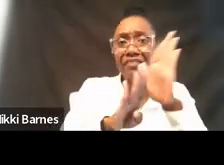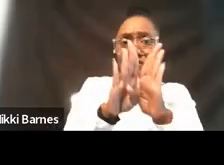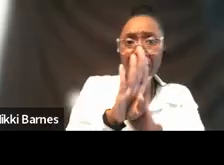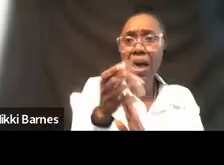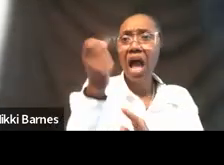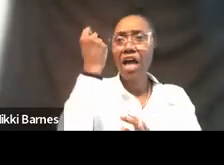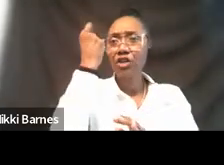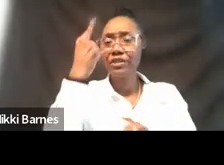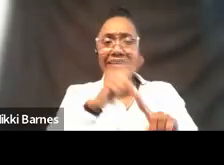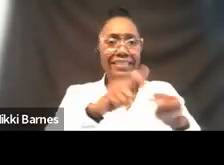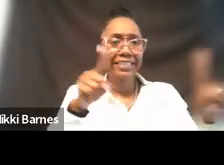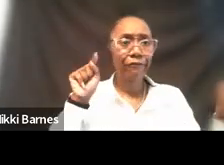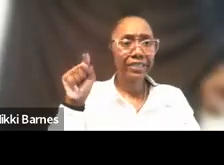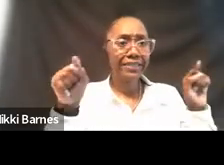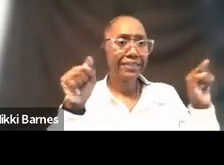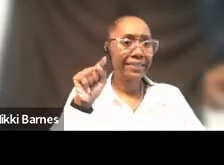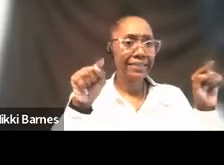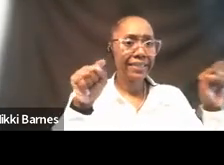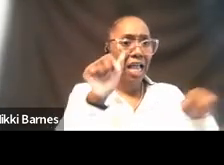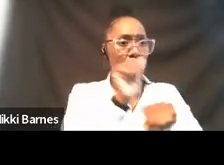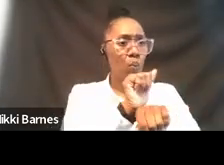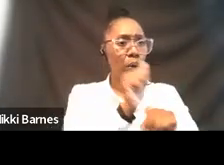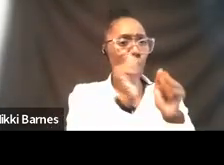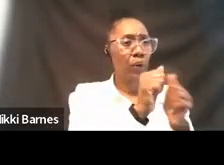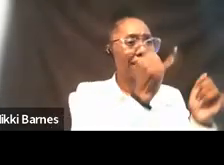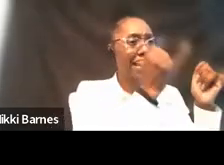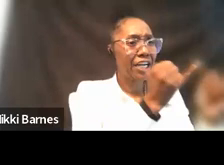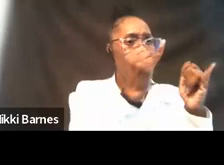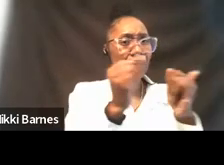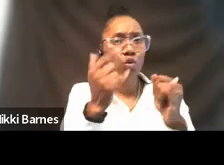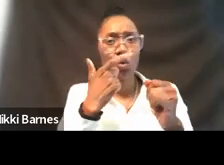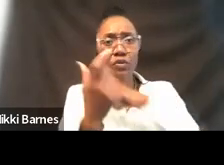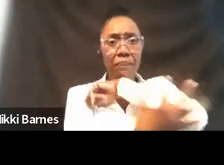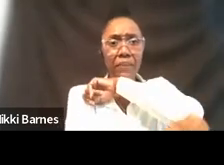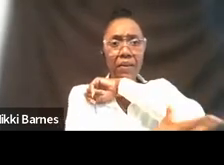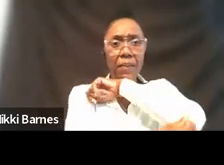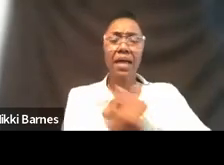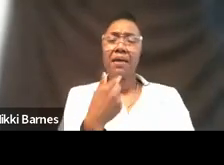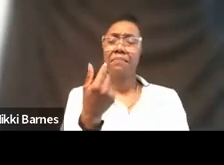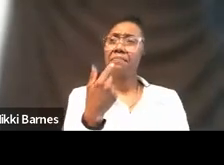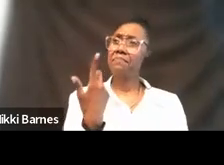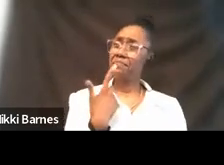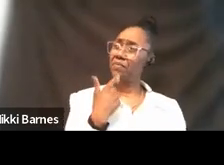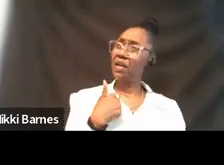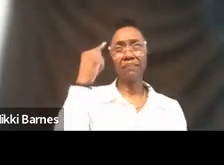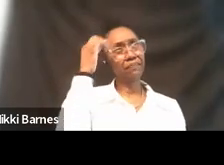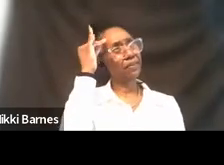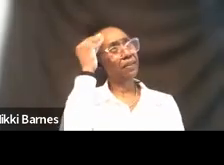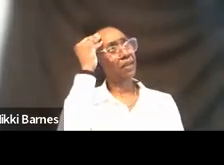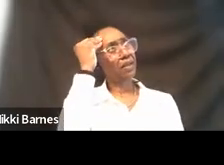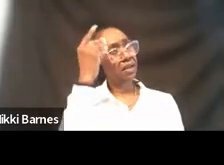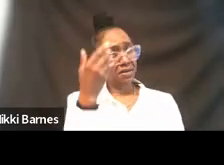and those very early experiences with working with individuals in poverty, something said to me, is it possible that what